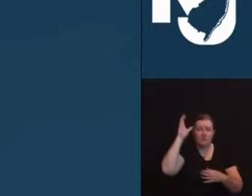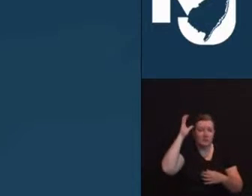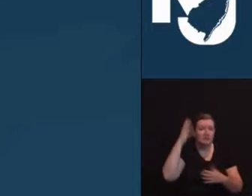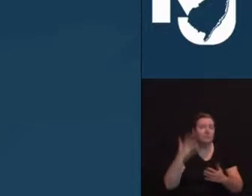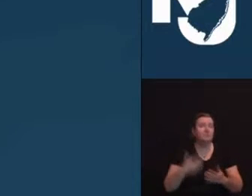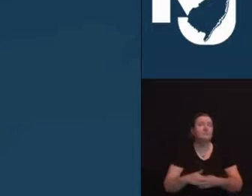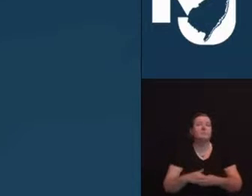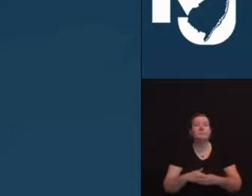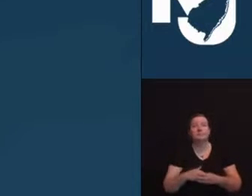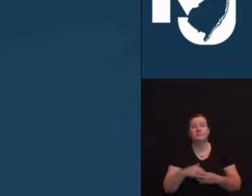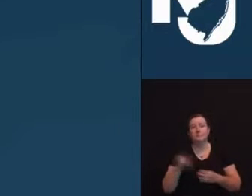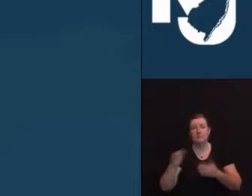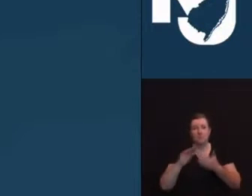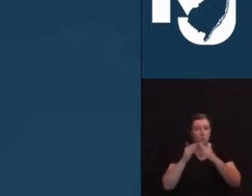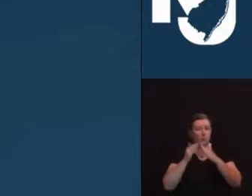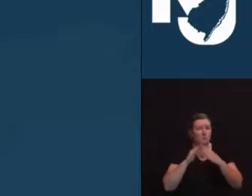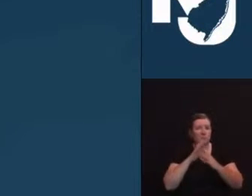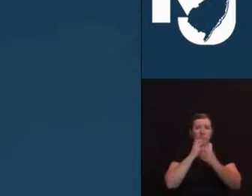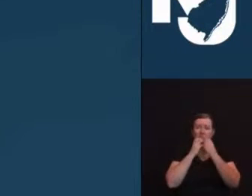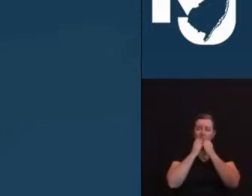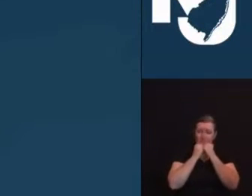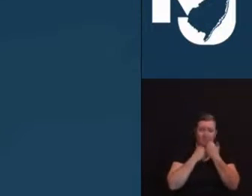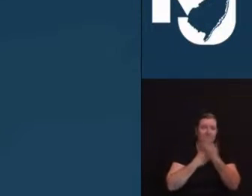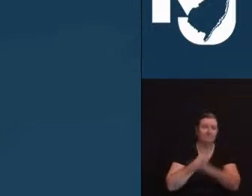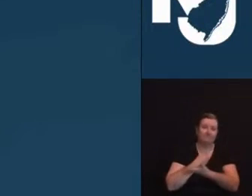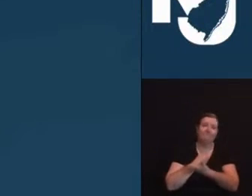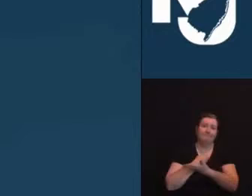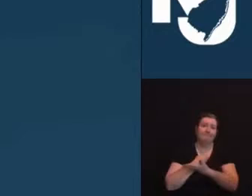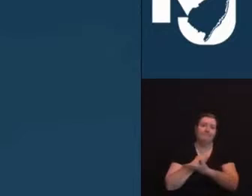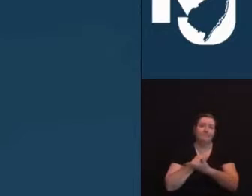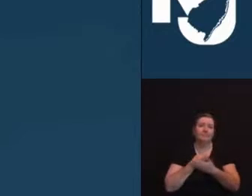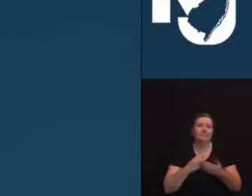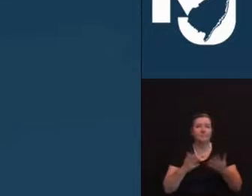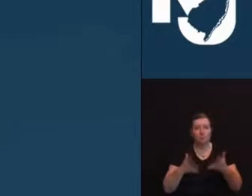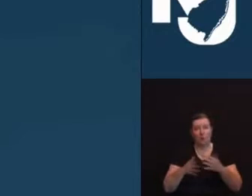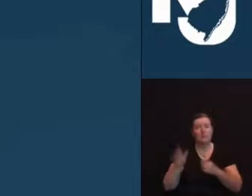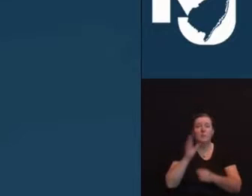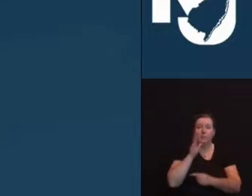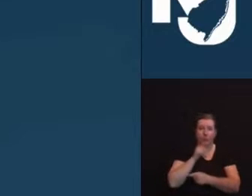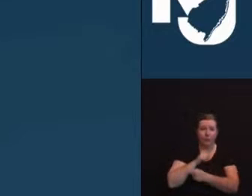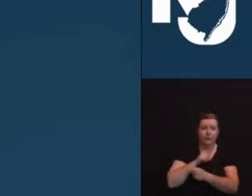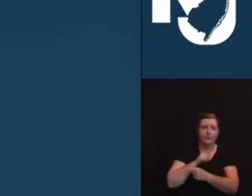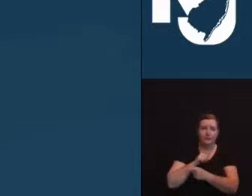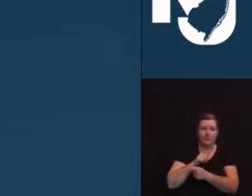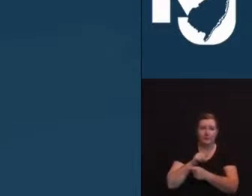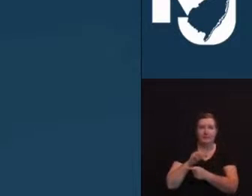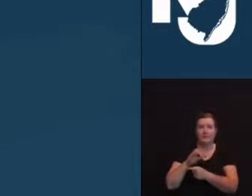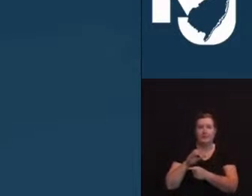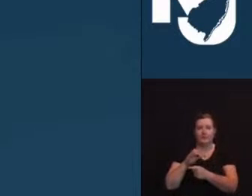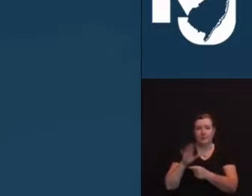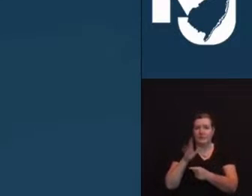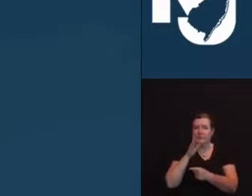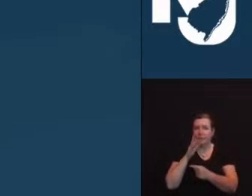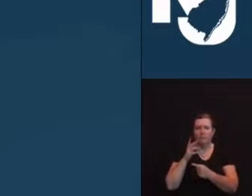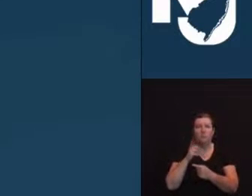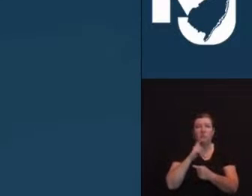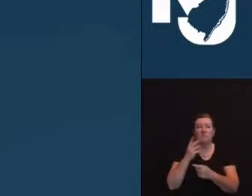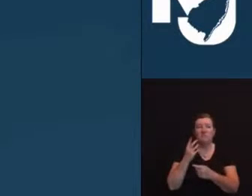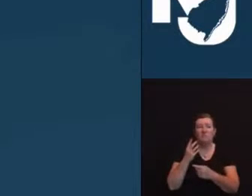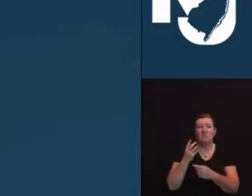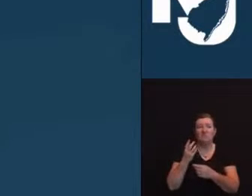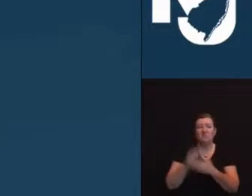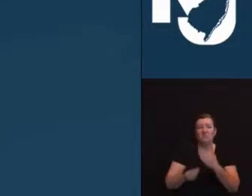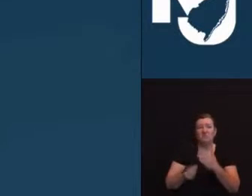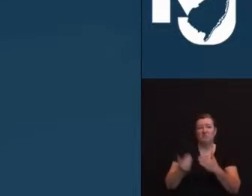his community. I had the great honor of speaking to his mom, Sandy, who also lost her mother in January, unrelated to